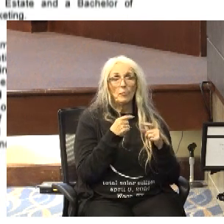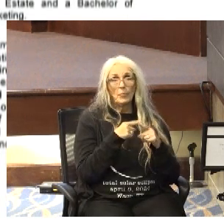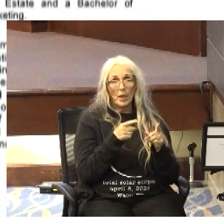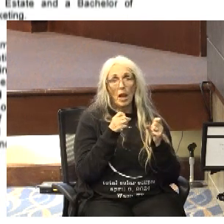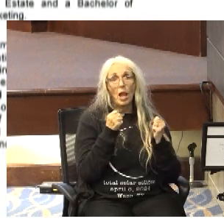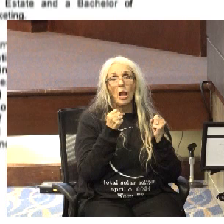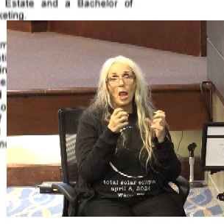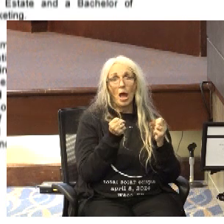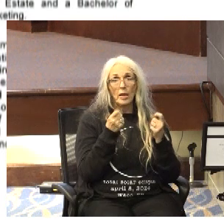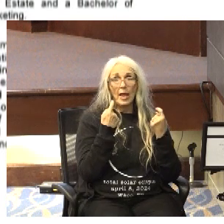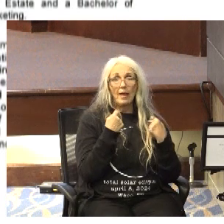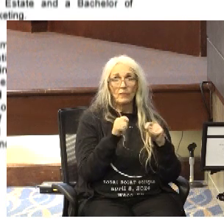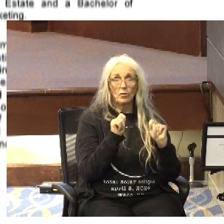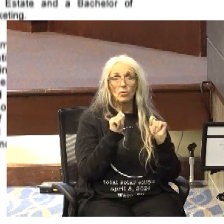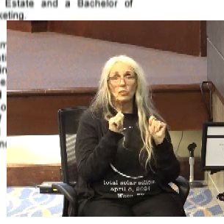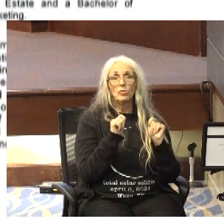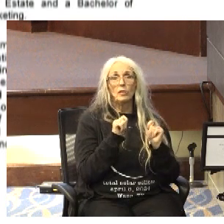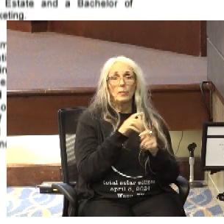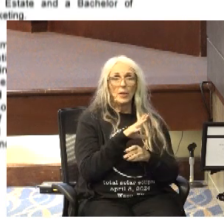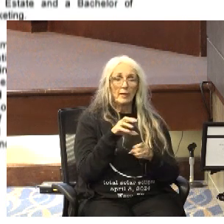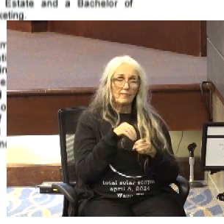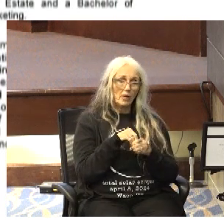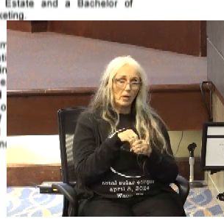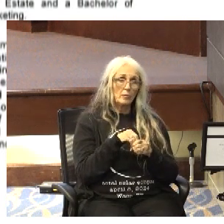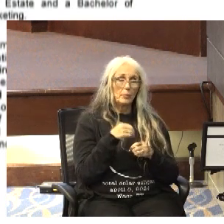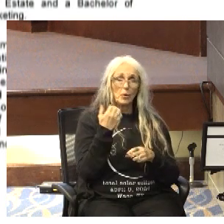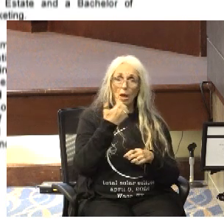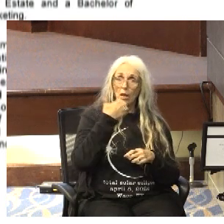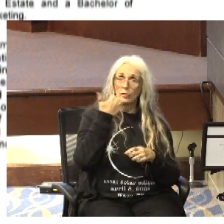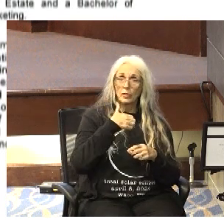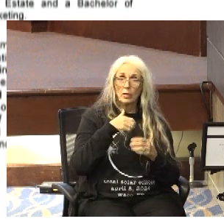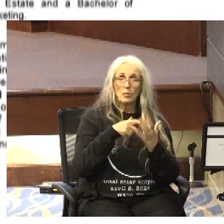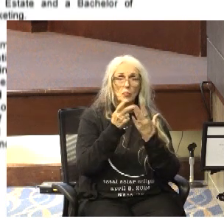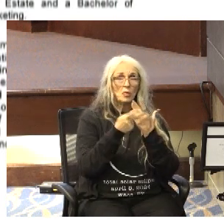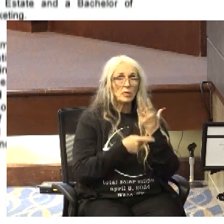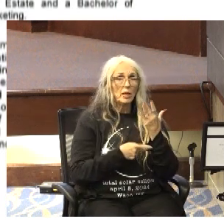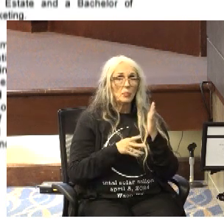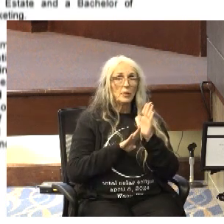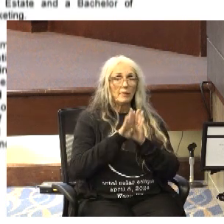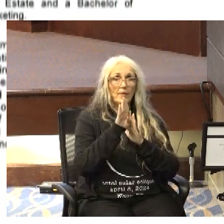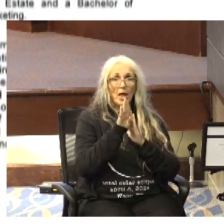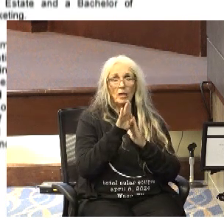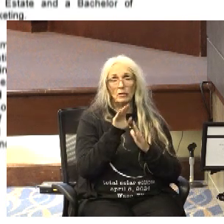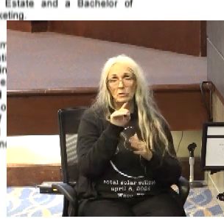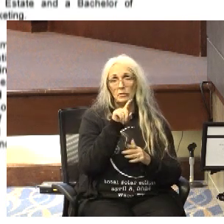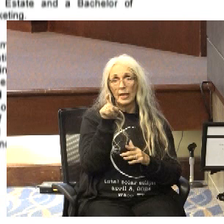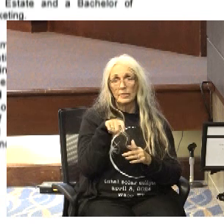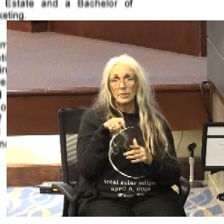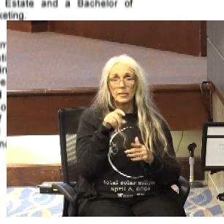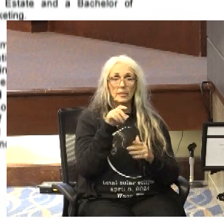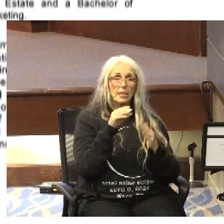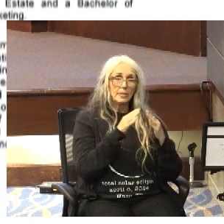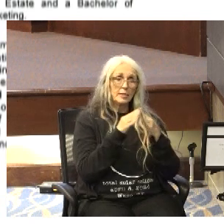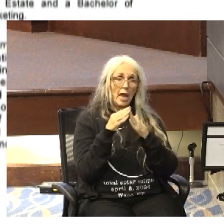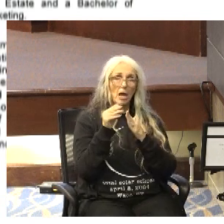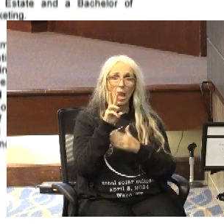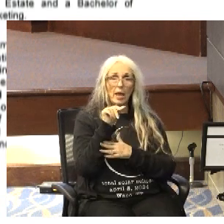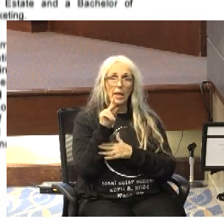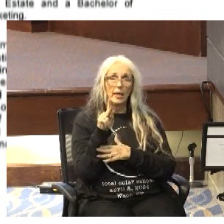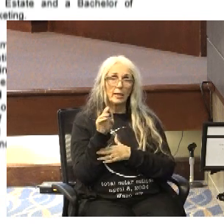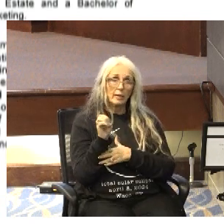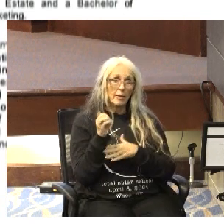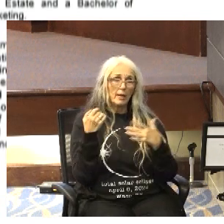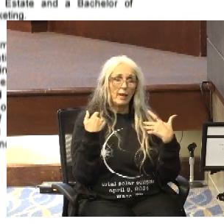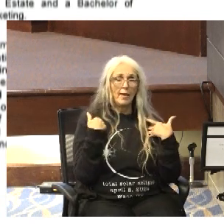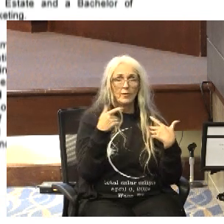effort that goes into this. One of the most iconic projects we've developed in Texas, called Town Lake, has had its 20th birthday